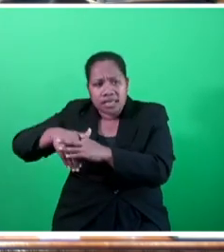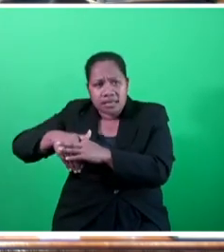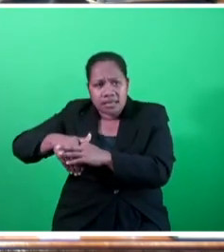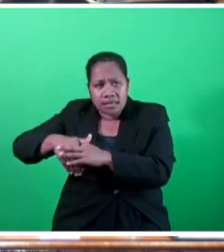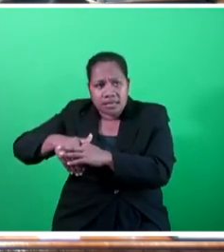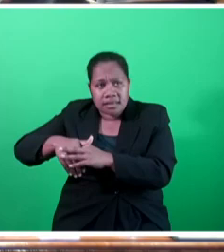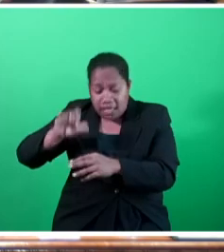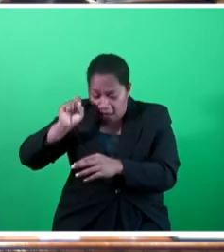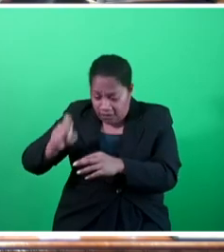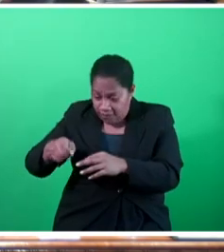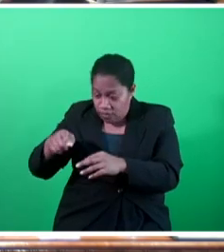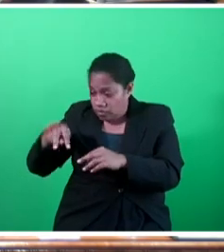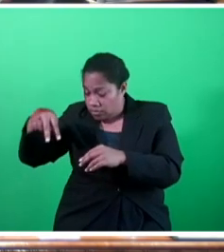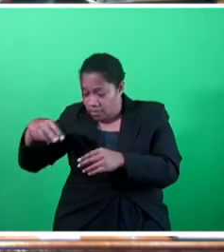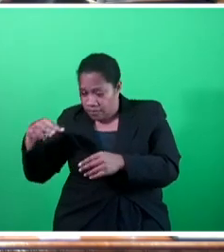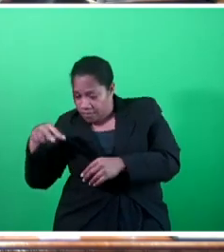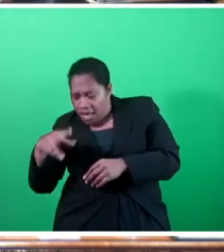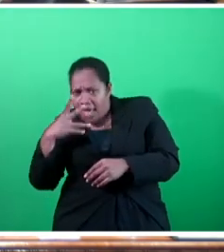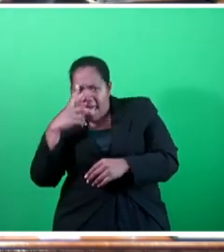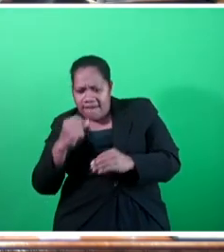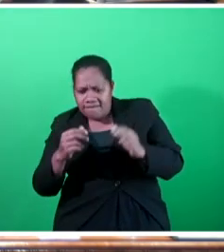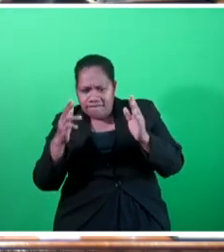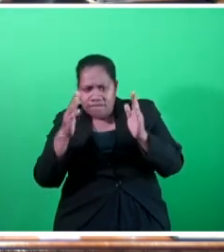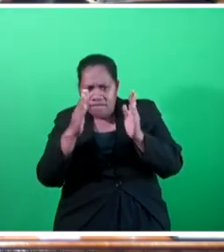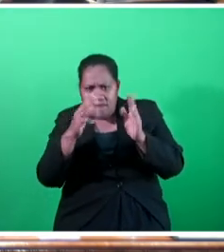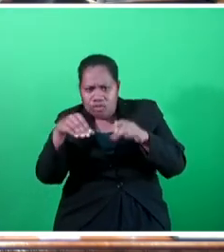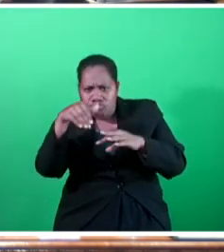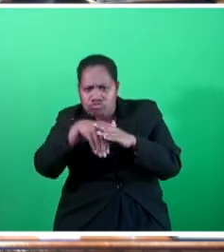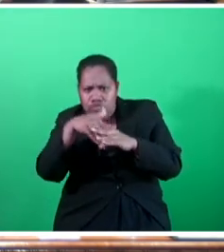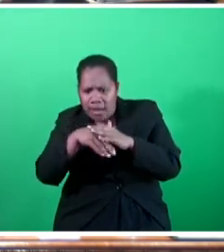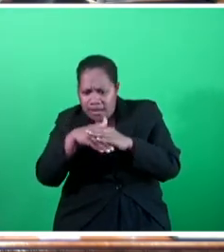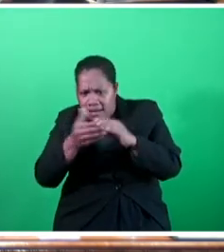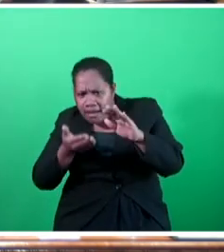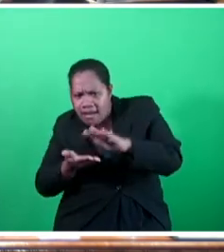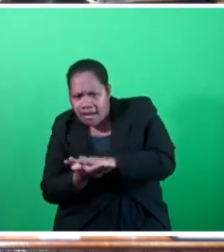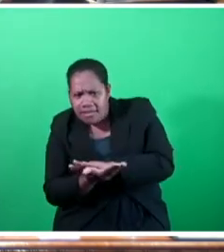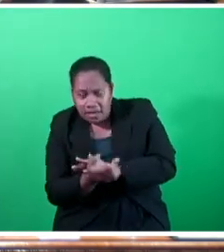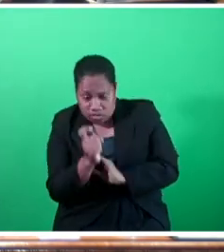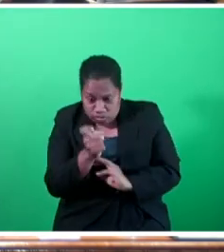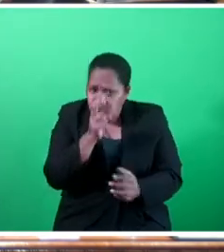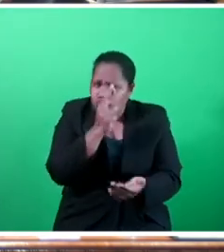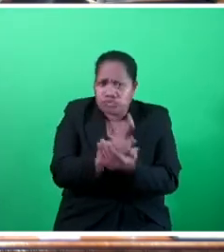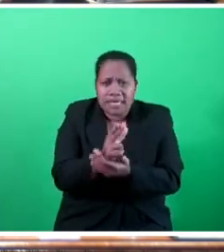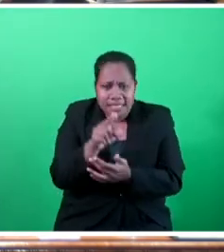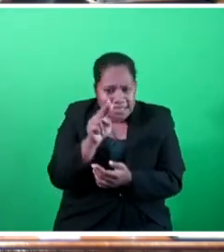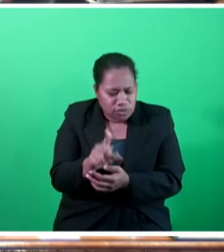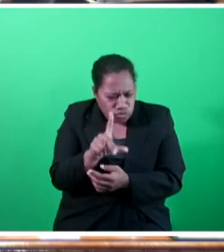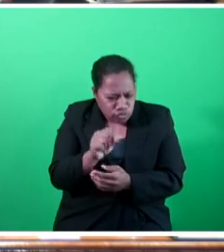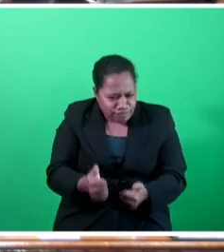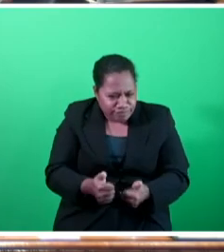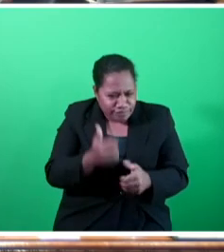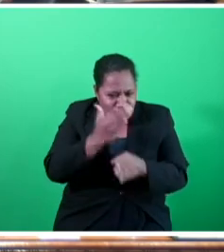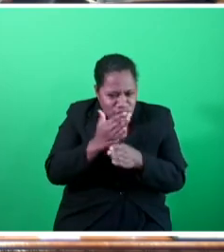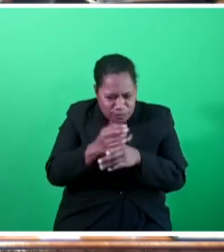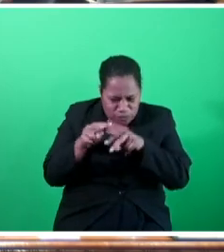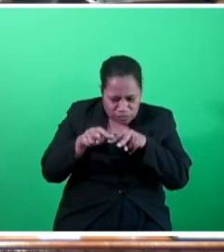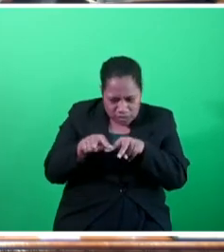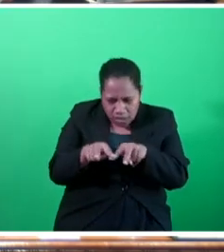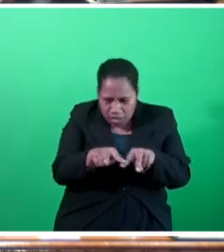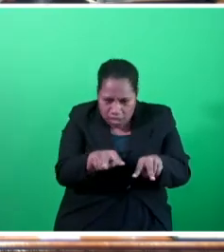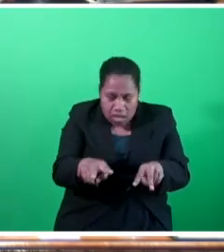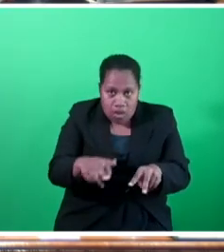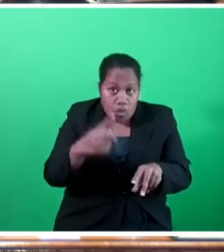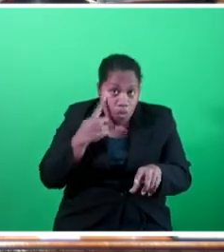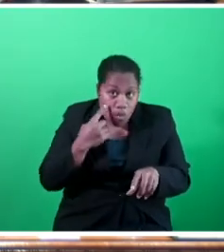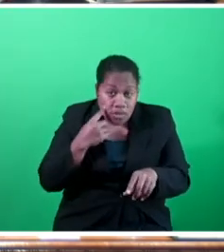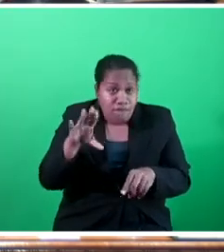it. Now, to really do a good job, you have to tear down that entire building and all the shops in front of it to drain out that